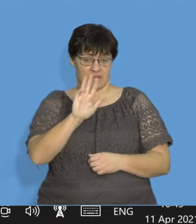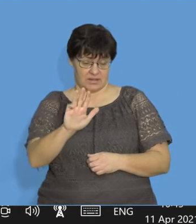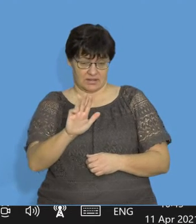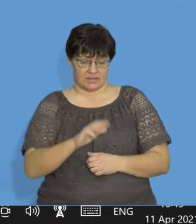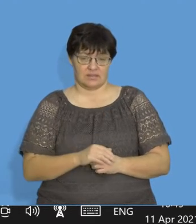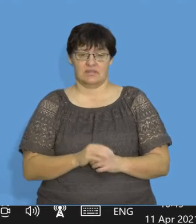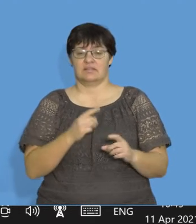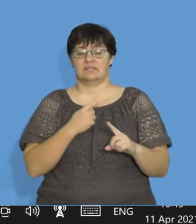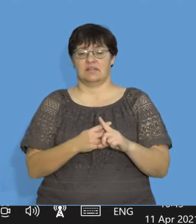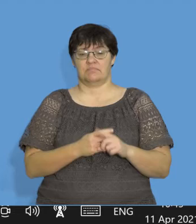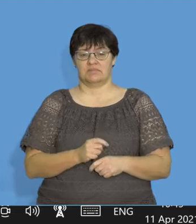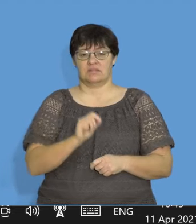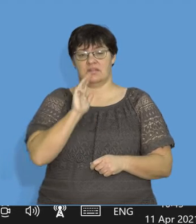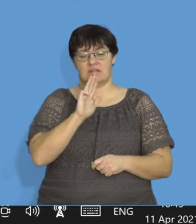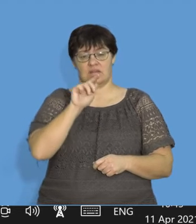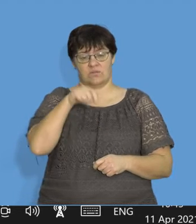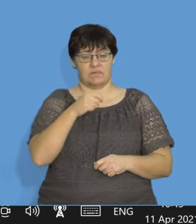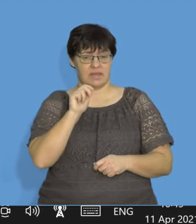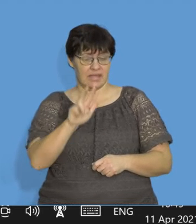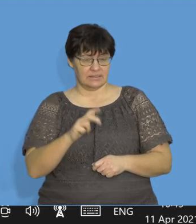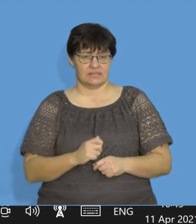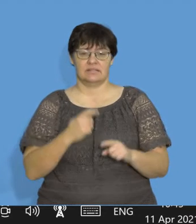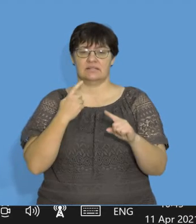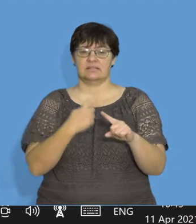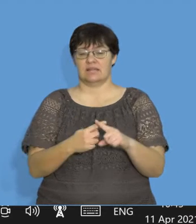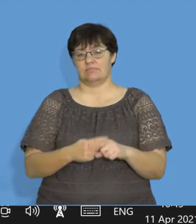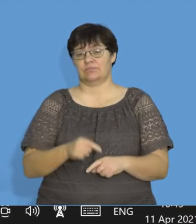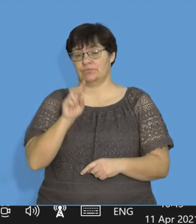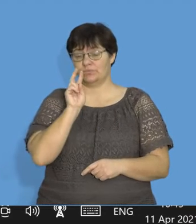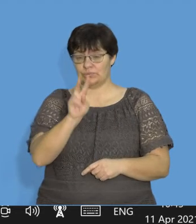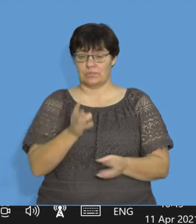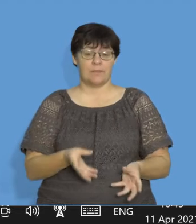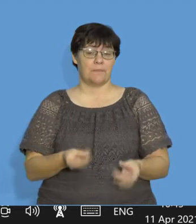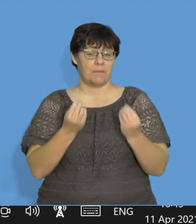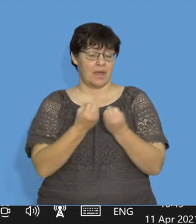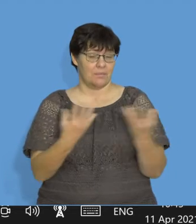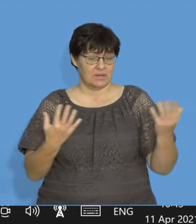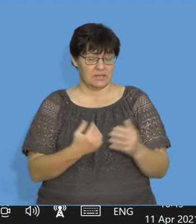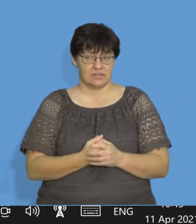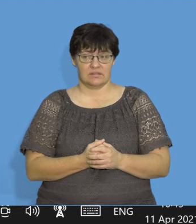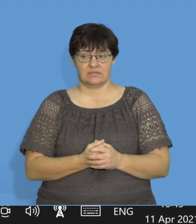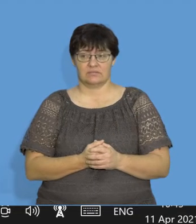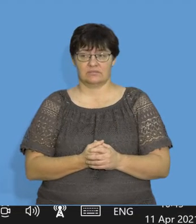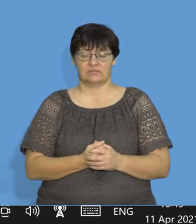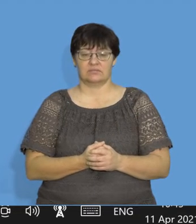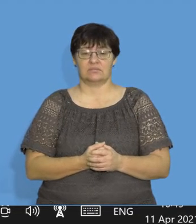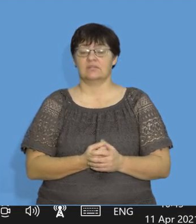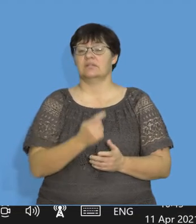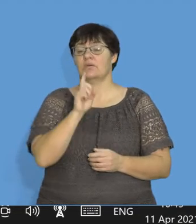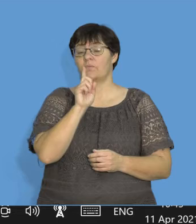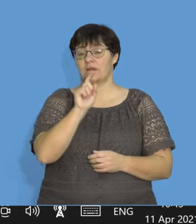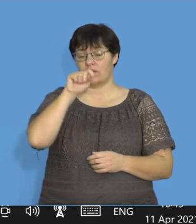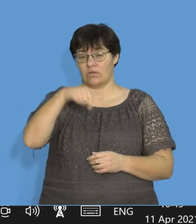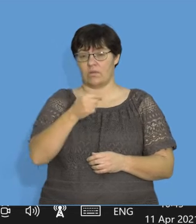0.059 times 9,8 times 2, and has to be a decimal, so we've